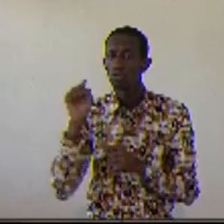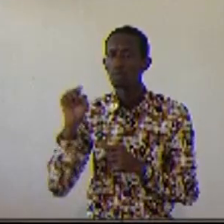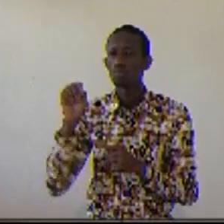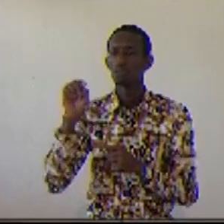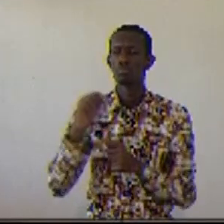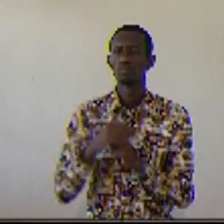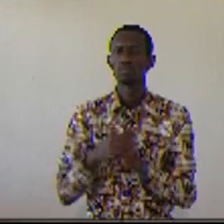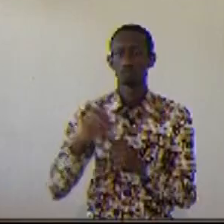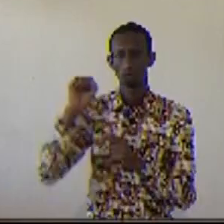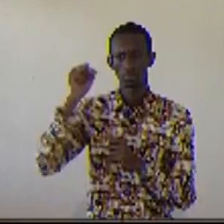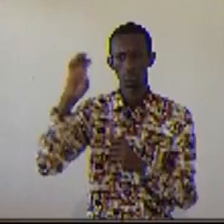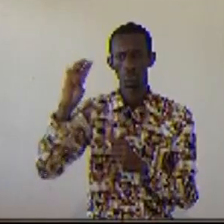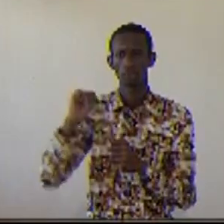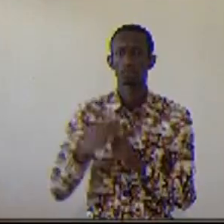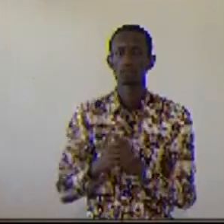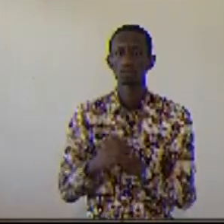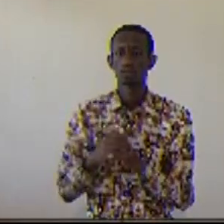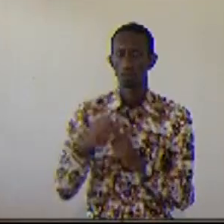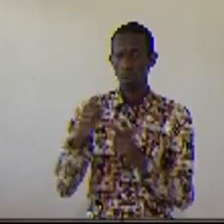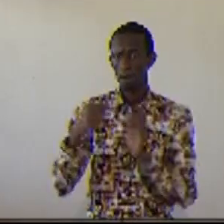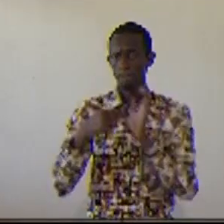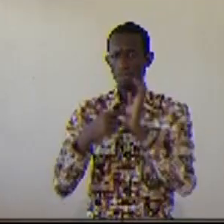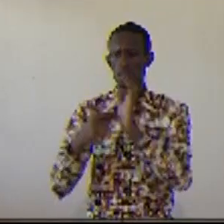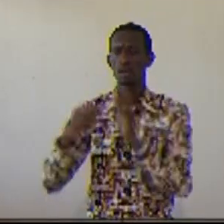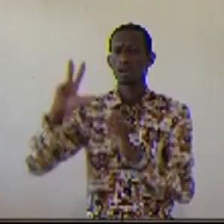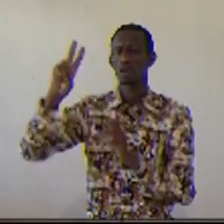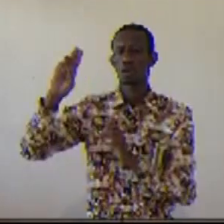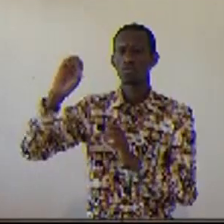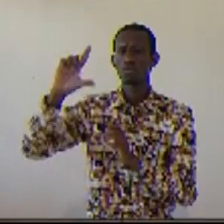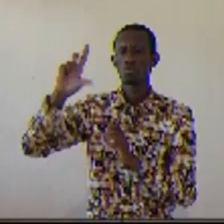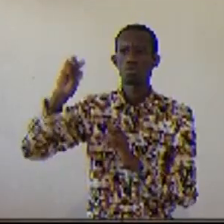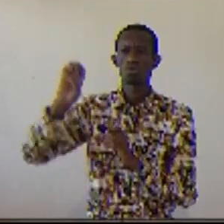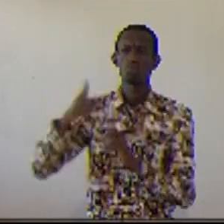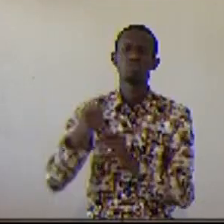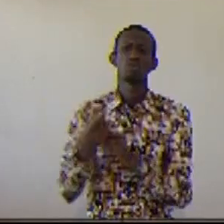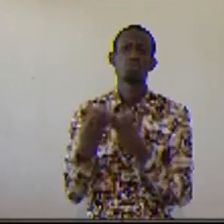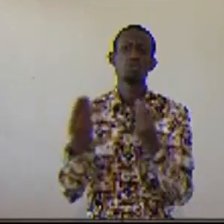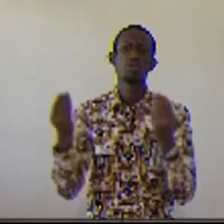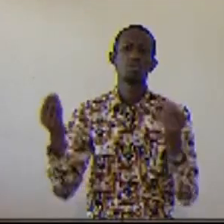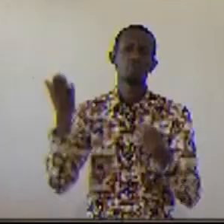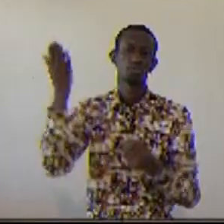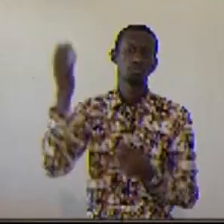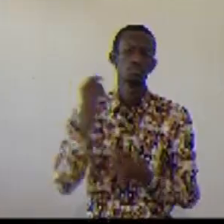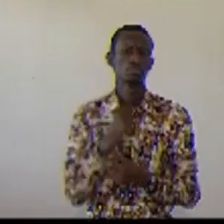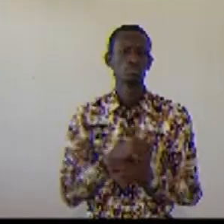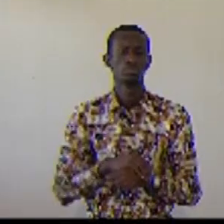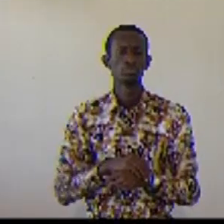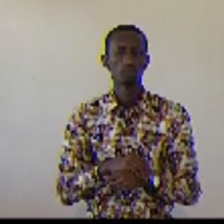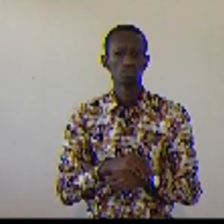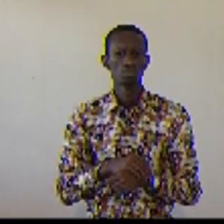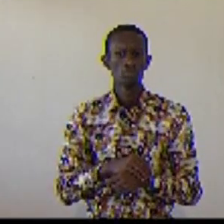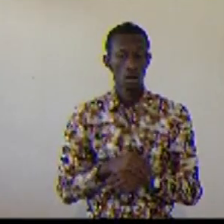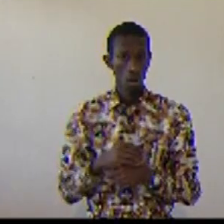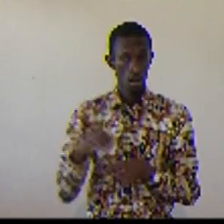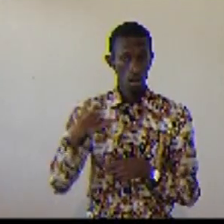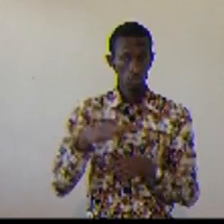line, then read the volume here. So it is just as simple as that. Then on the same